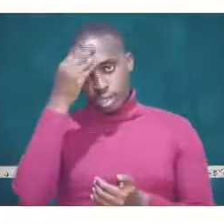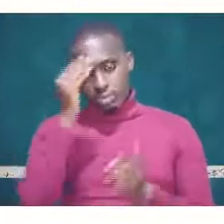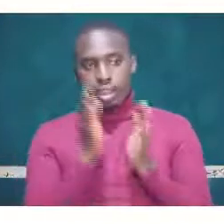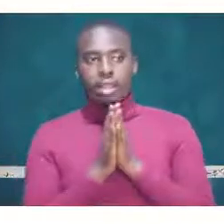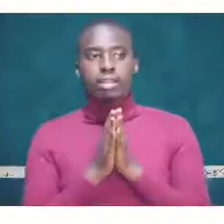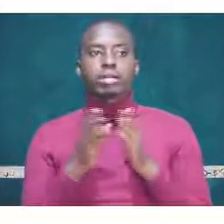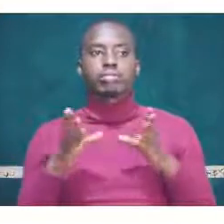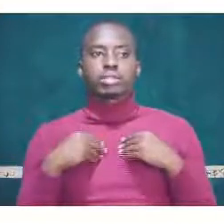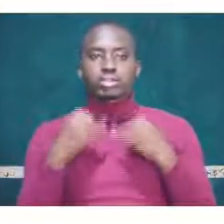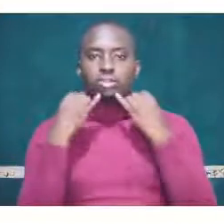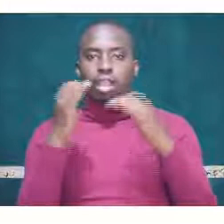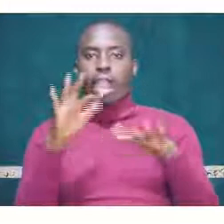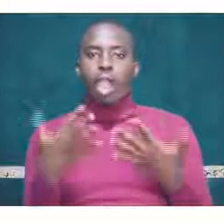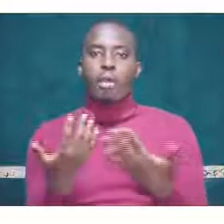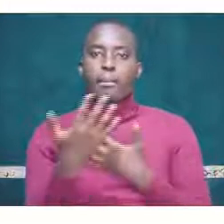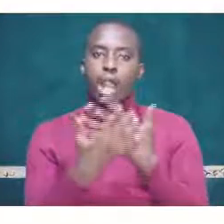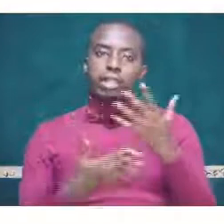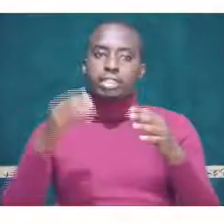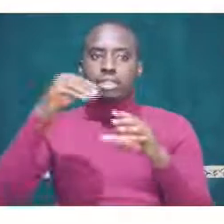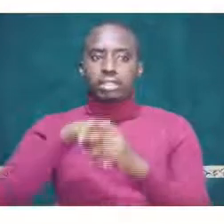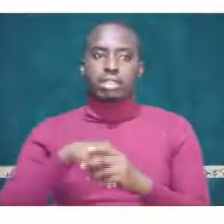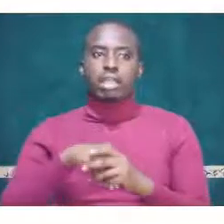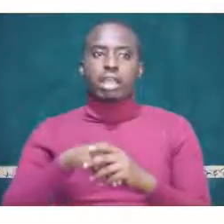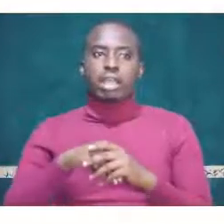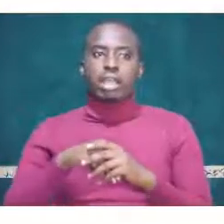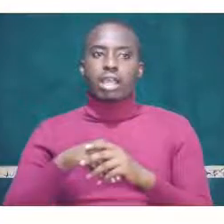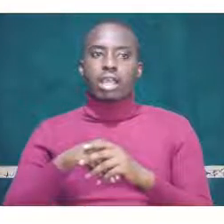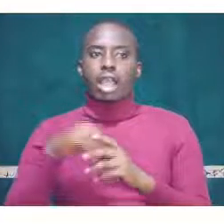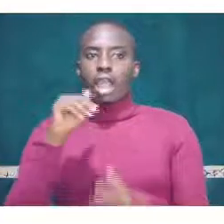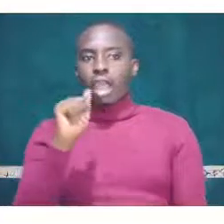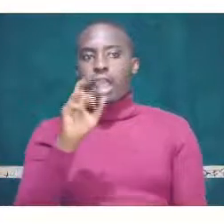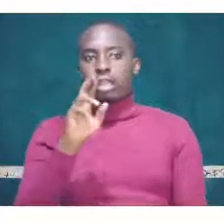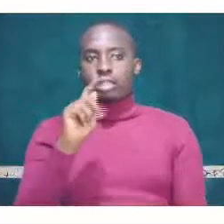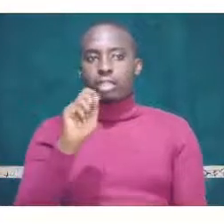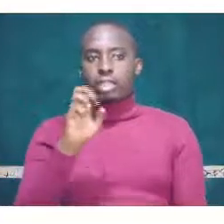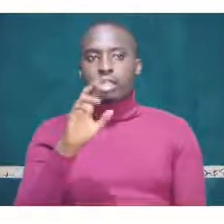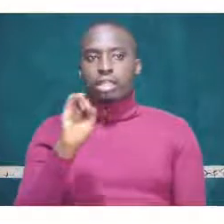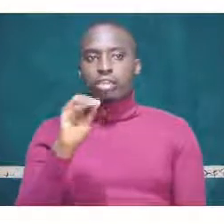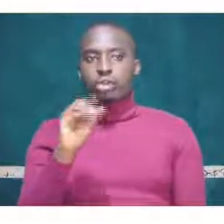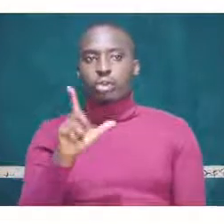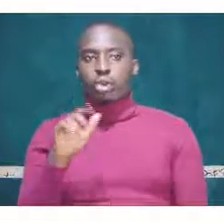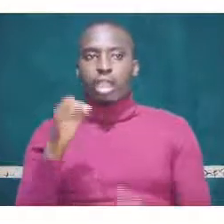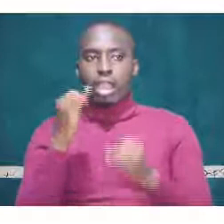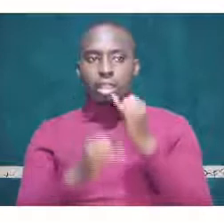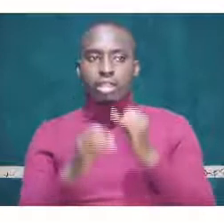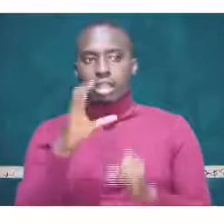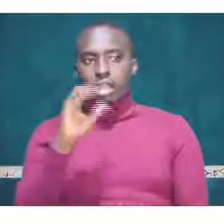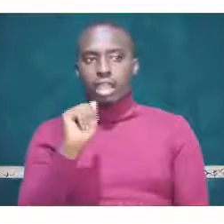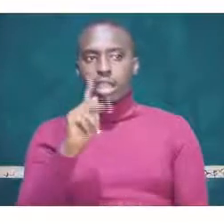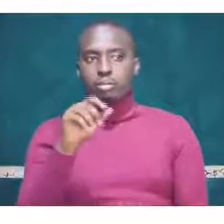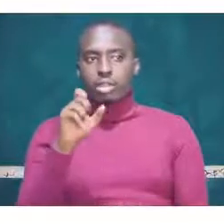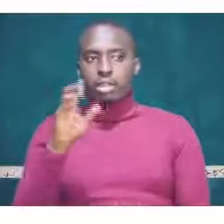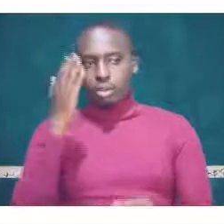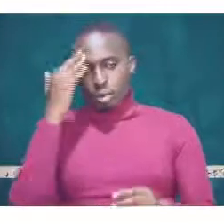I'm going to tell you how the blood enters into arterial end or the capillary network has high pressure, because once the blood